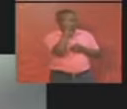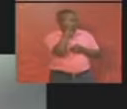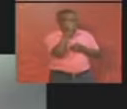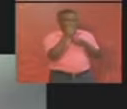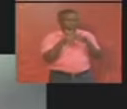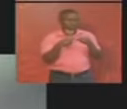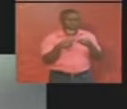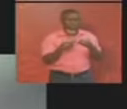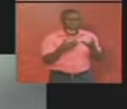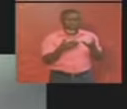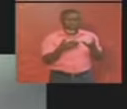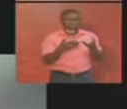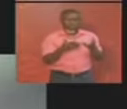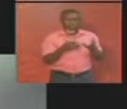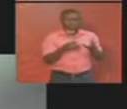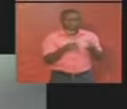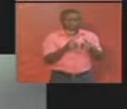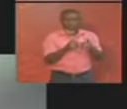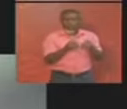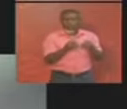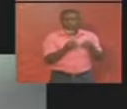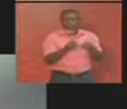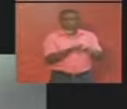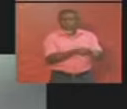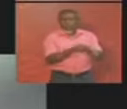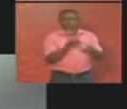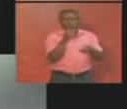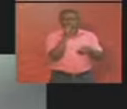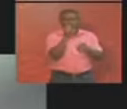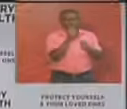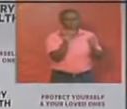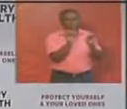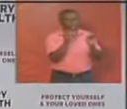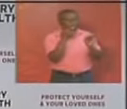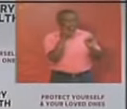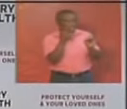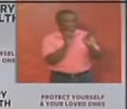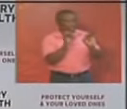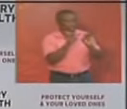without active cases or any new cases of COVID-19?